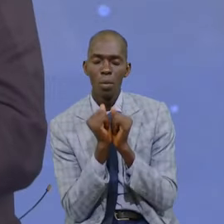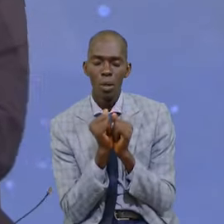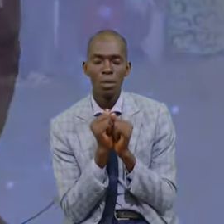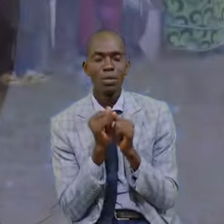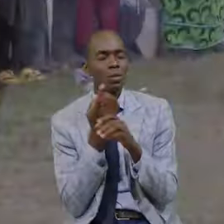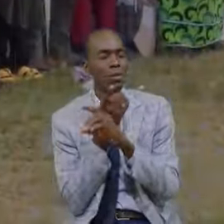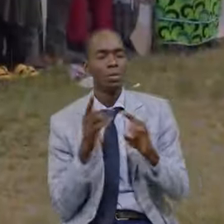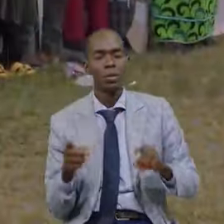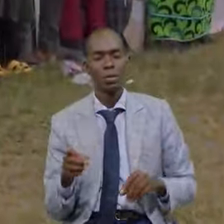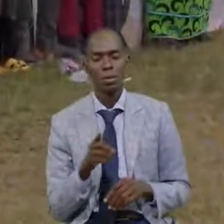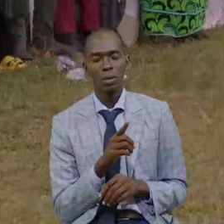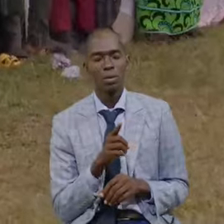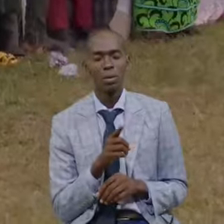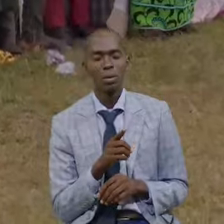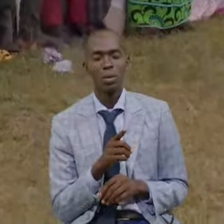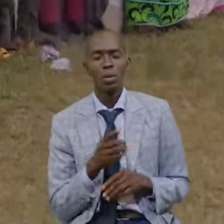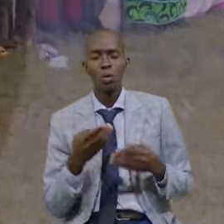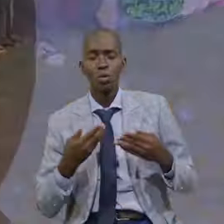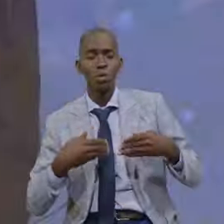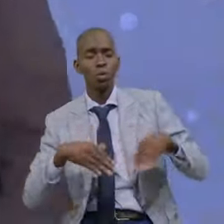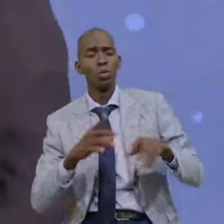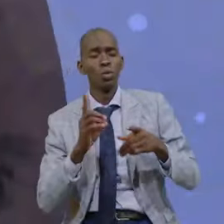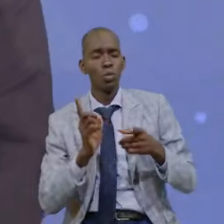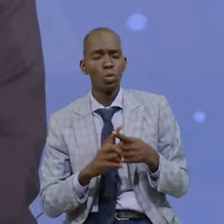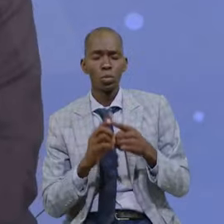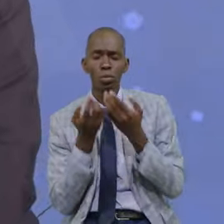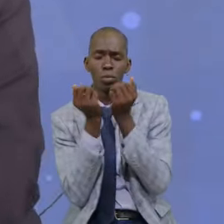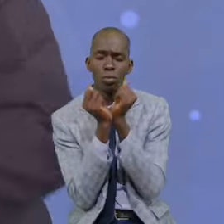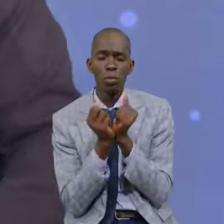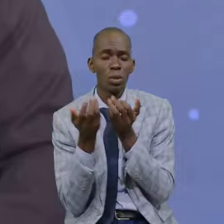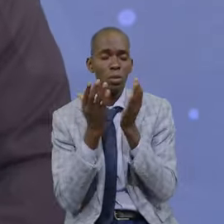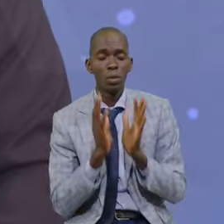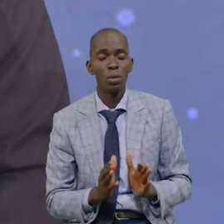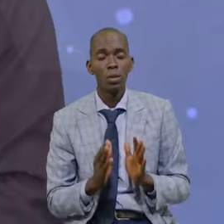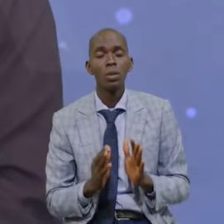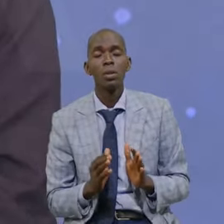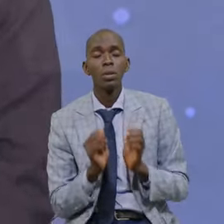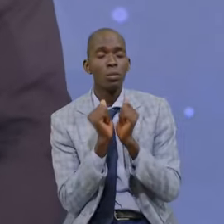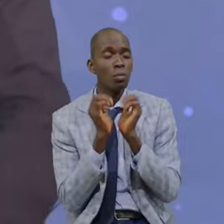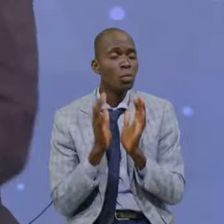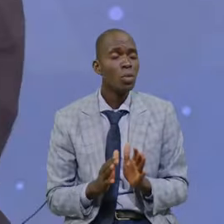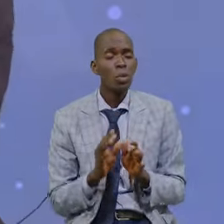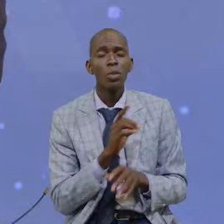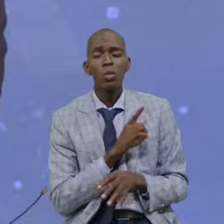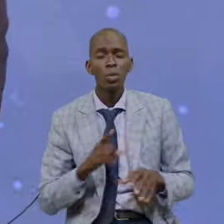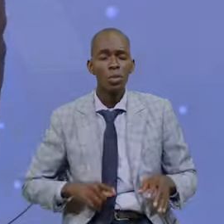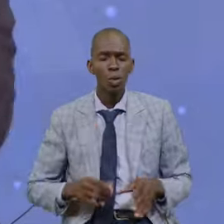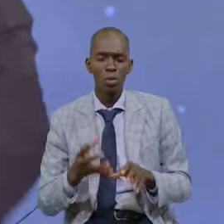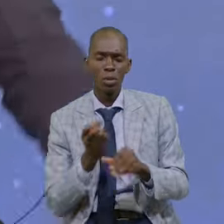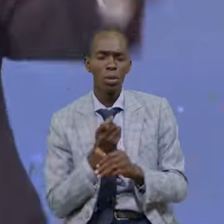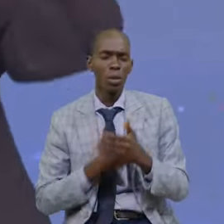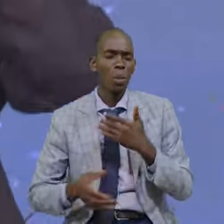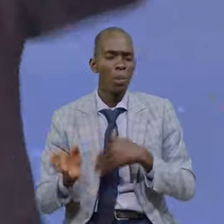them, sold to slavery. Lord, unsell them and make them